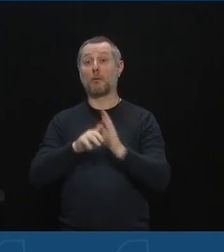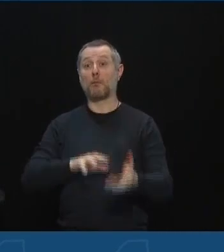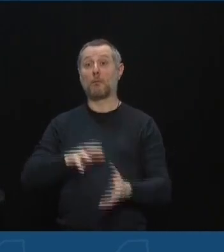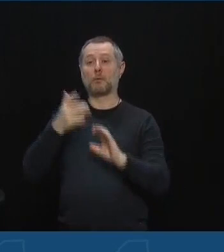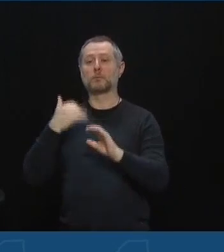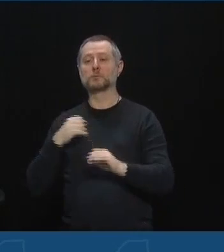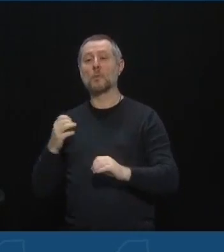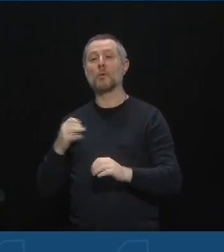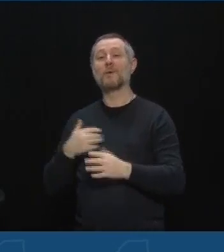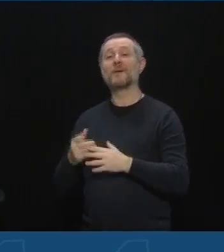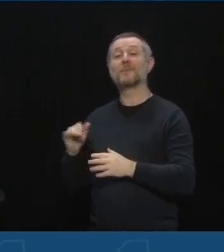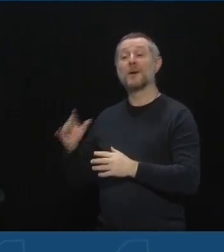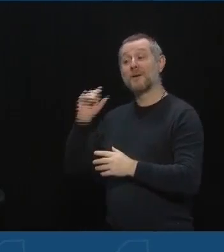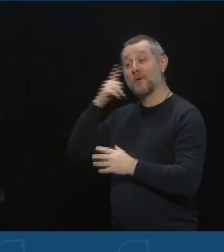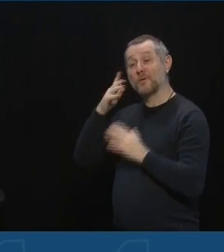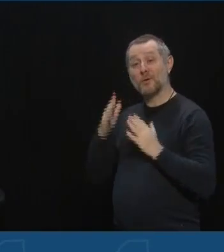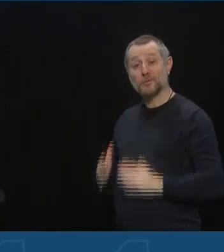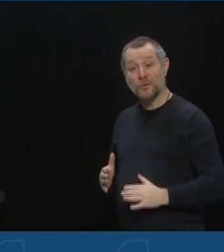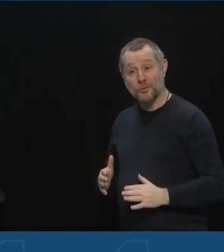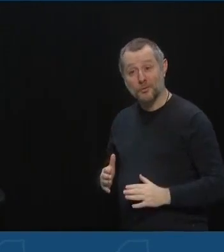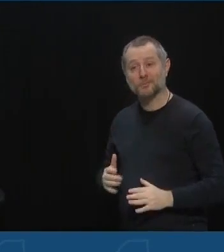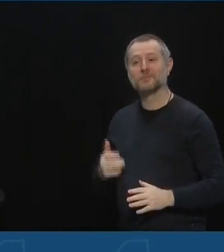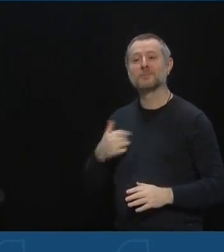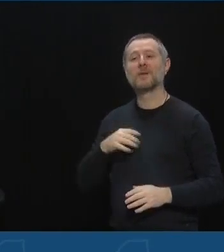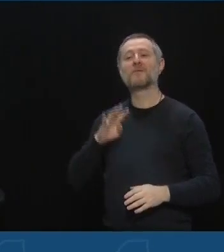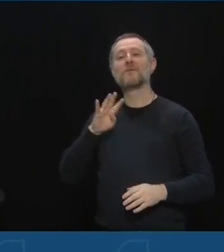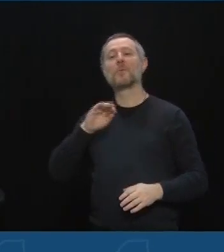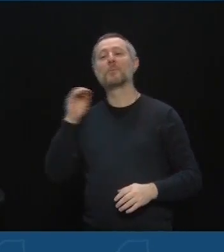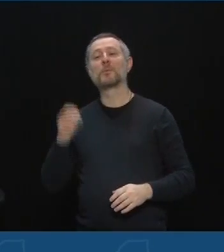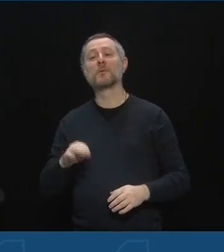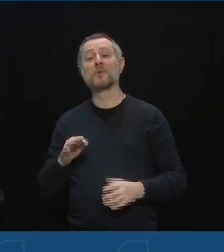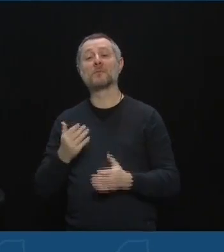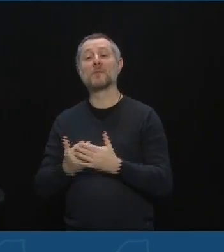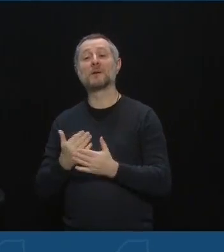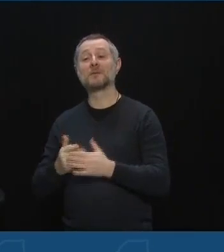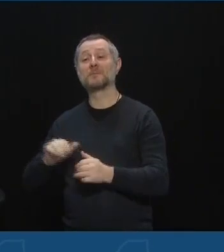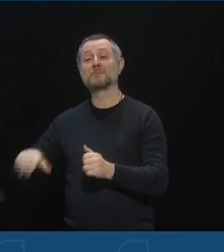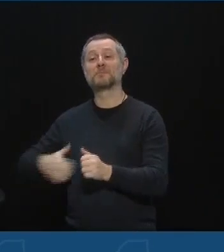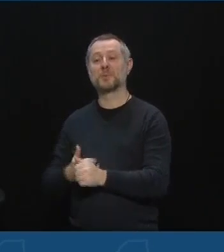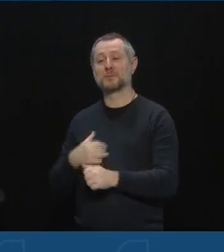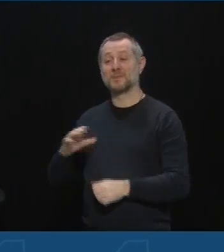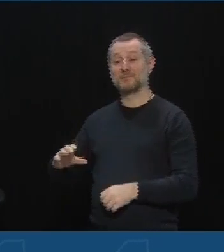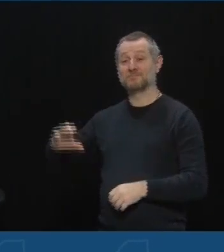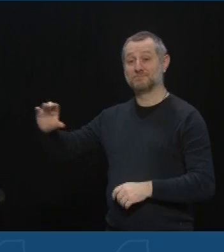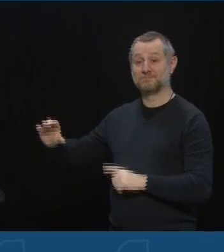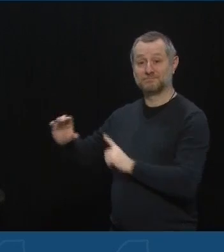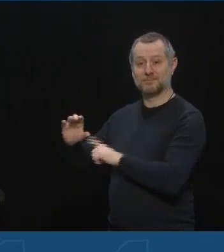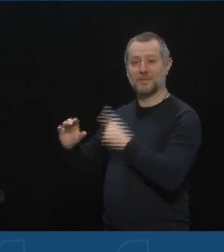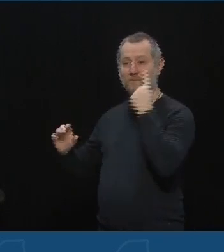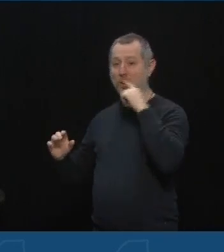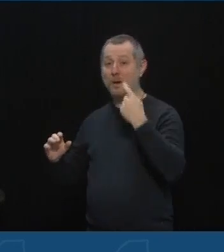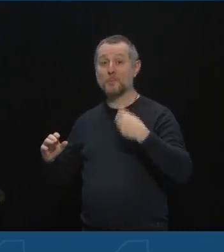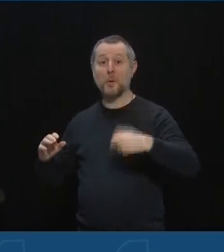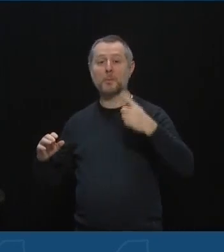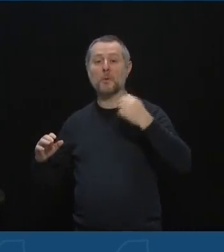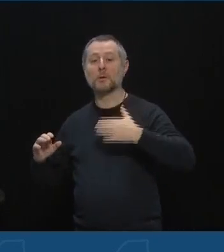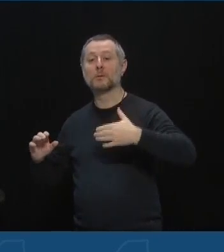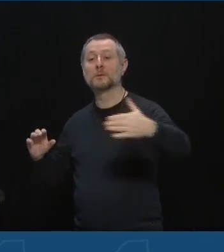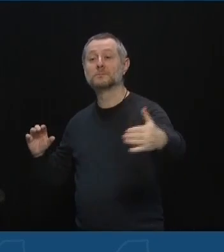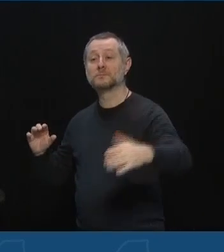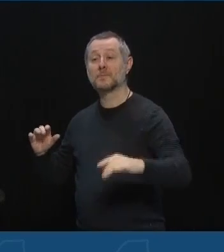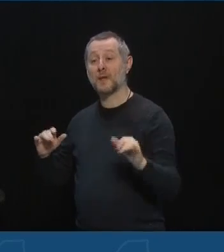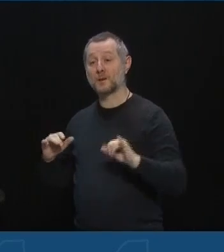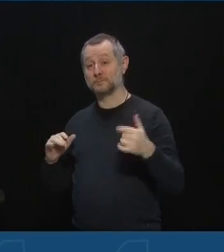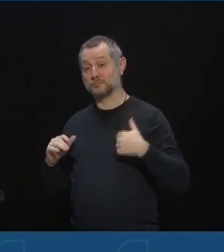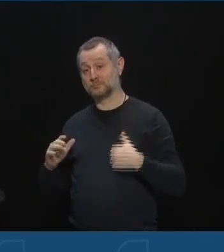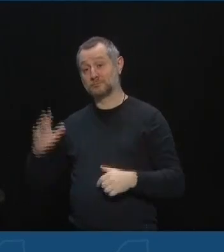was a situation where we have 4% of our state dollars in reserves for the challenging times. I'm going to make sure, like I had to do when I was a council